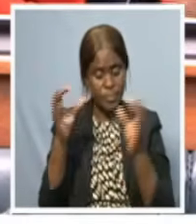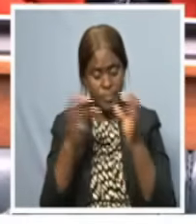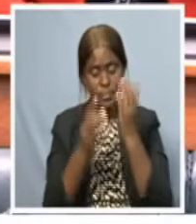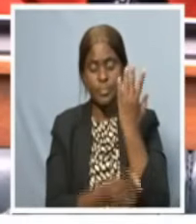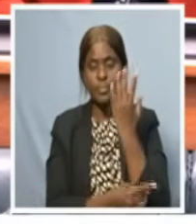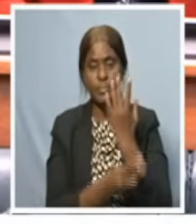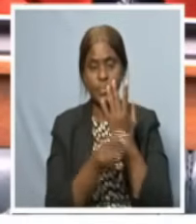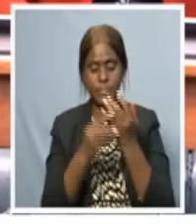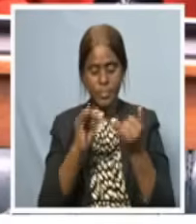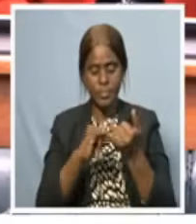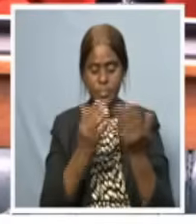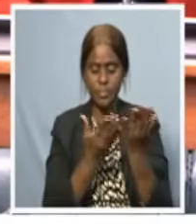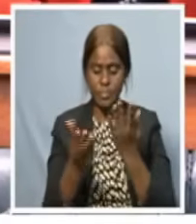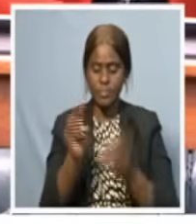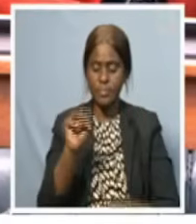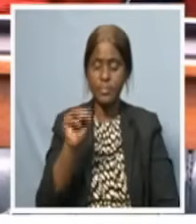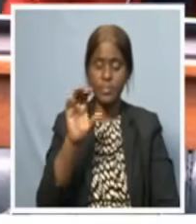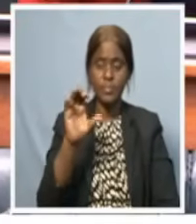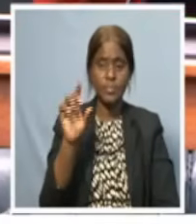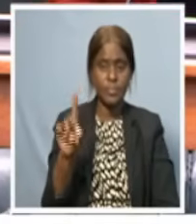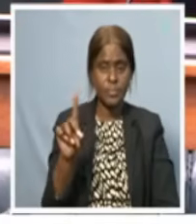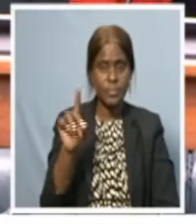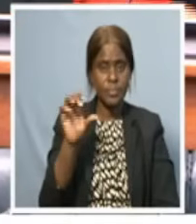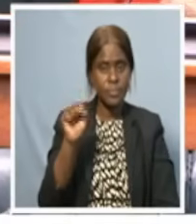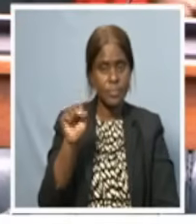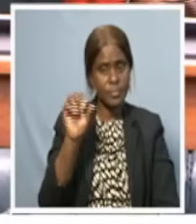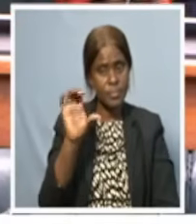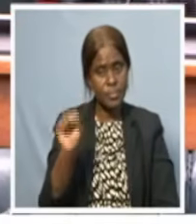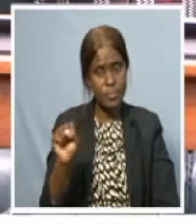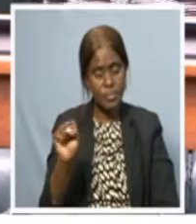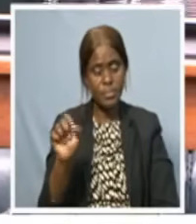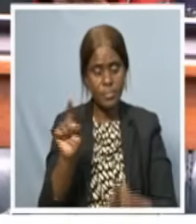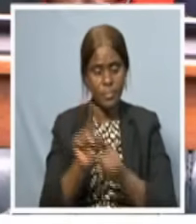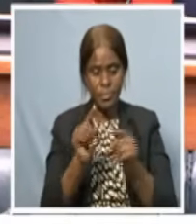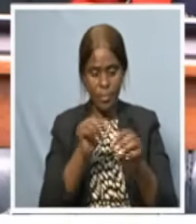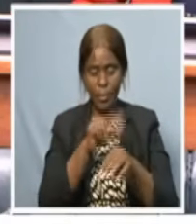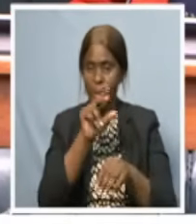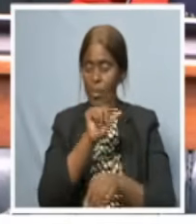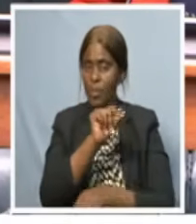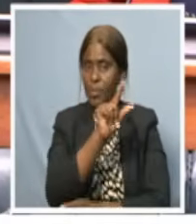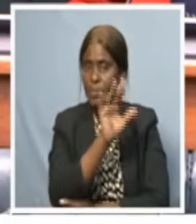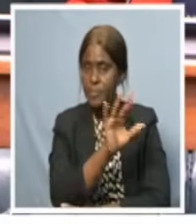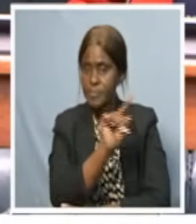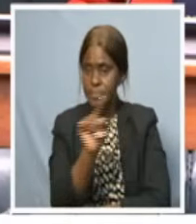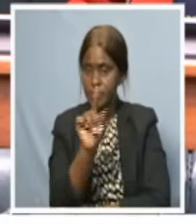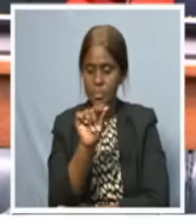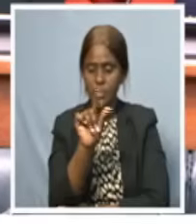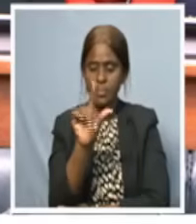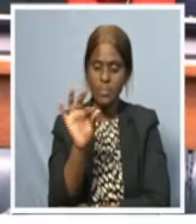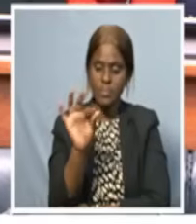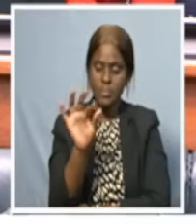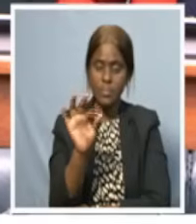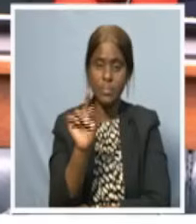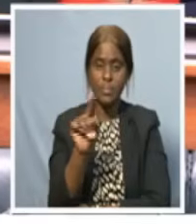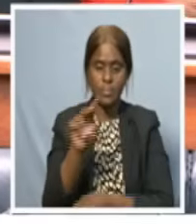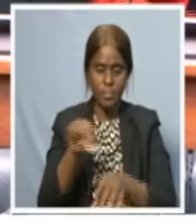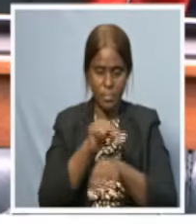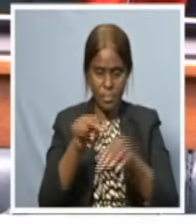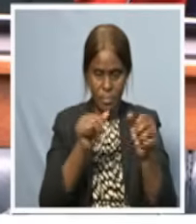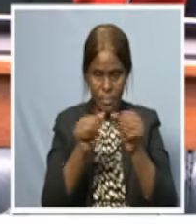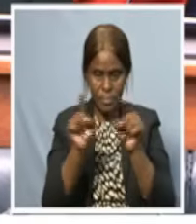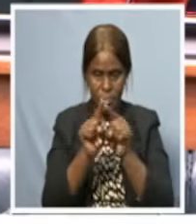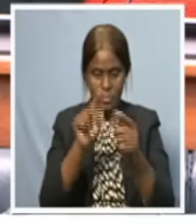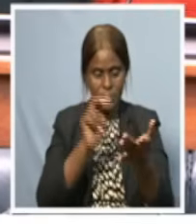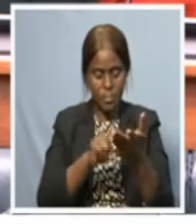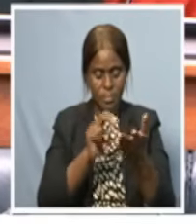Community Development and Social Services, the National Child Online Protection Strategy 2025 to 2029, launched